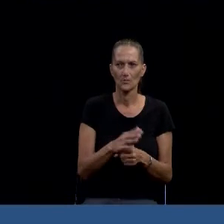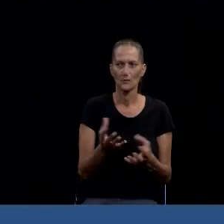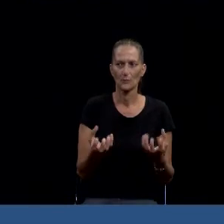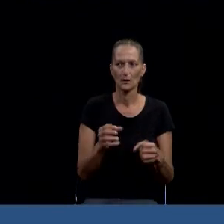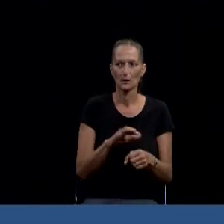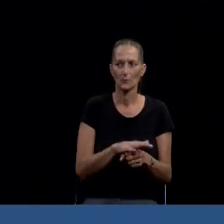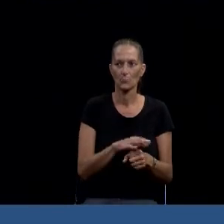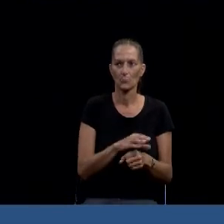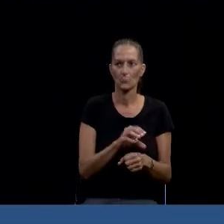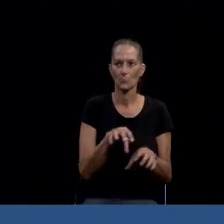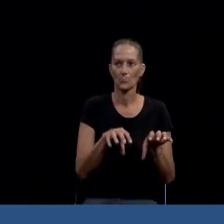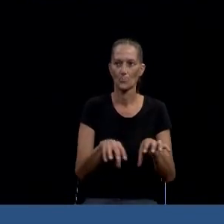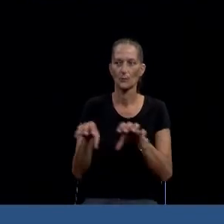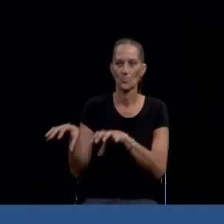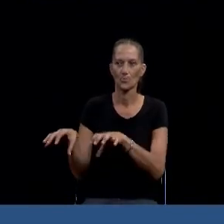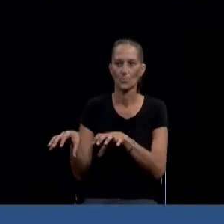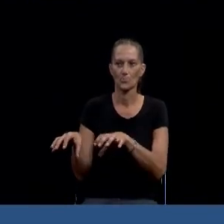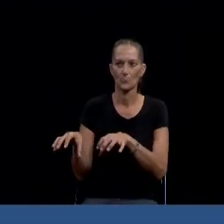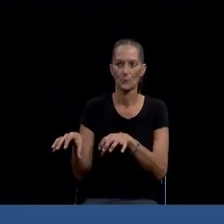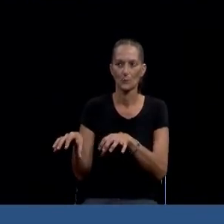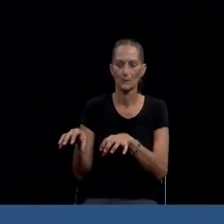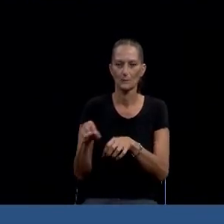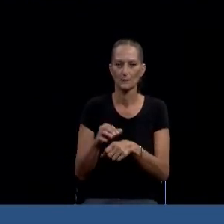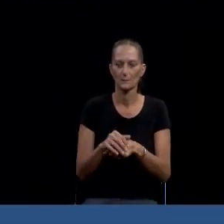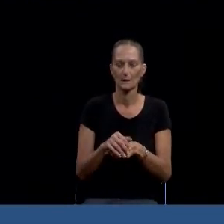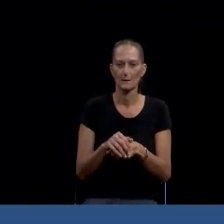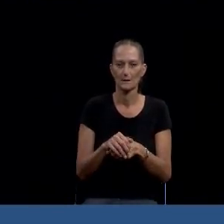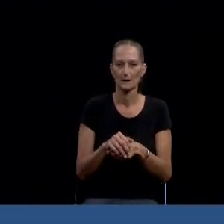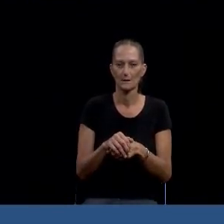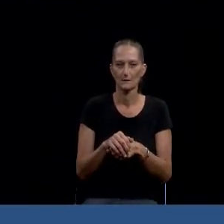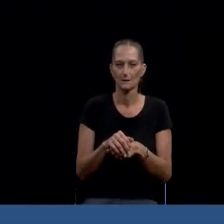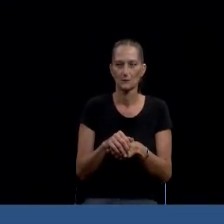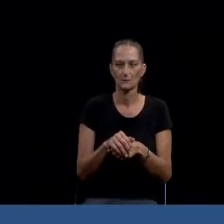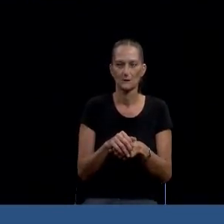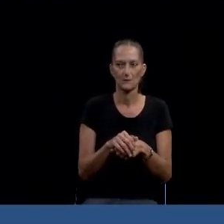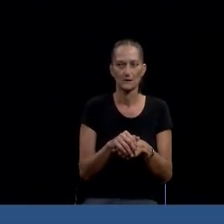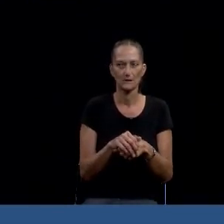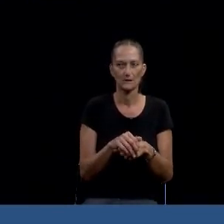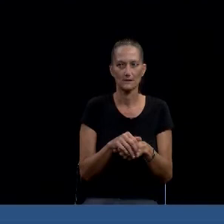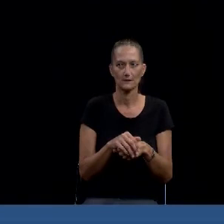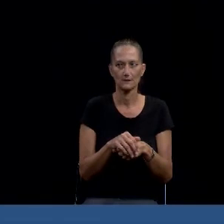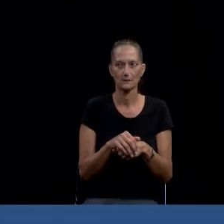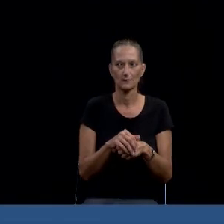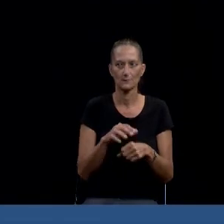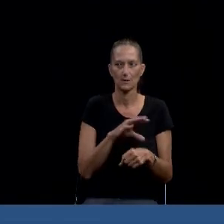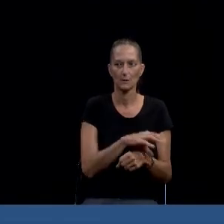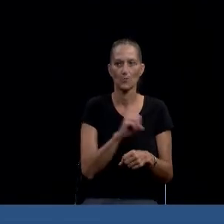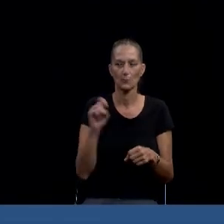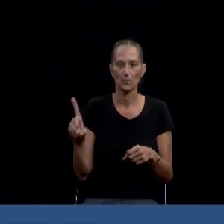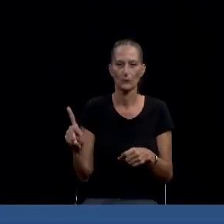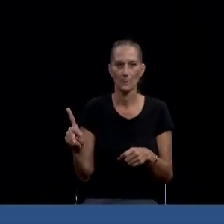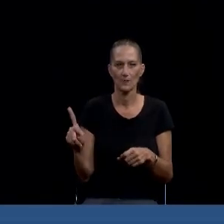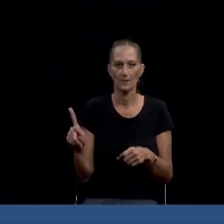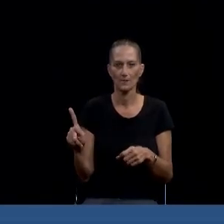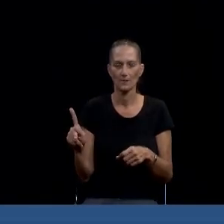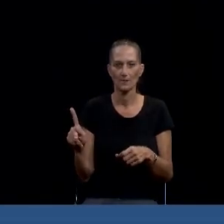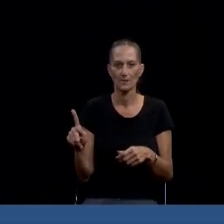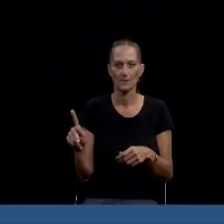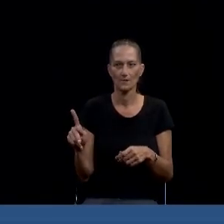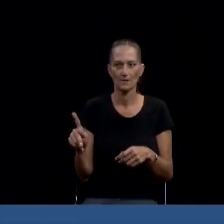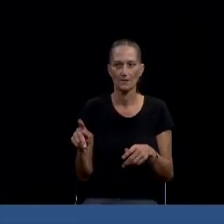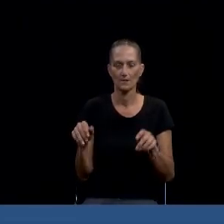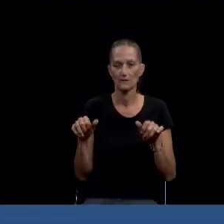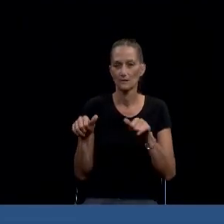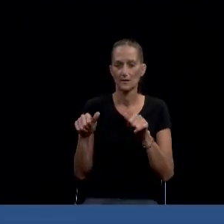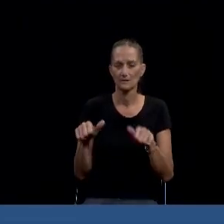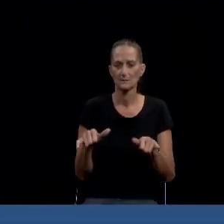as their home is remodeled, but they want to move back. Will they be allowed to do that, or is it just we're going to move them as the phases are